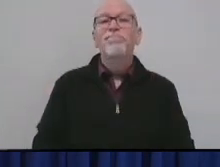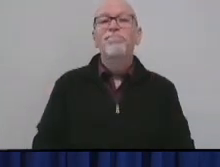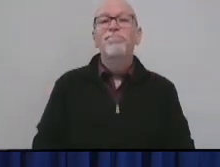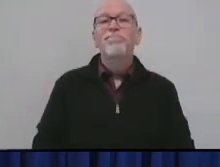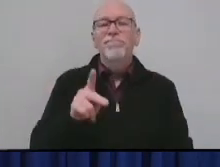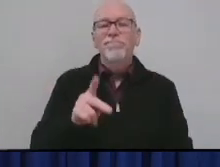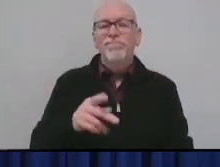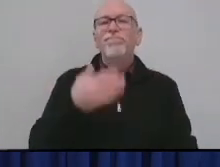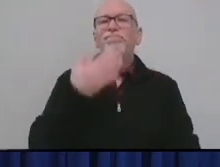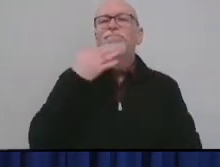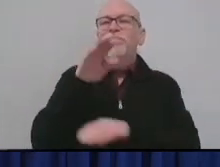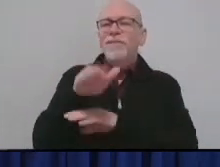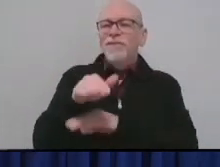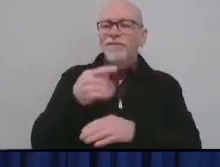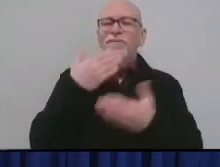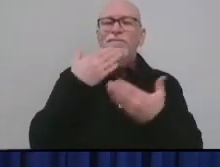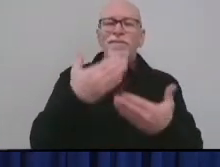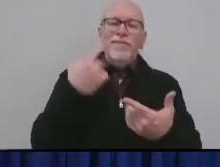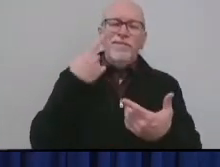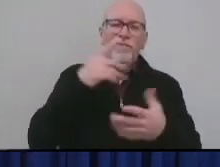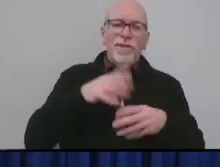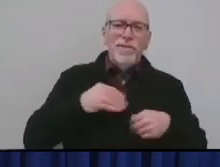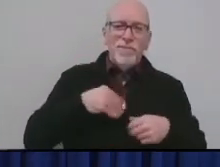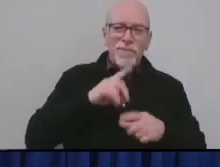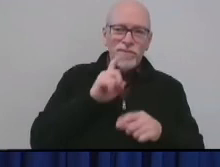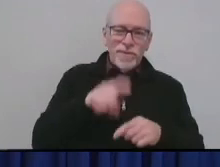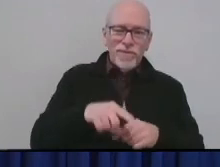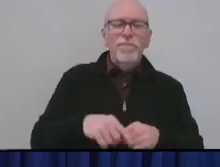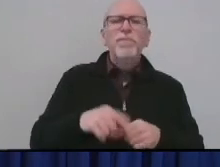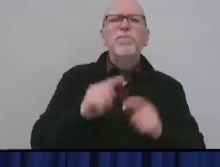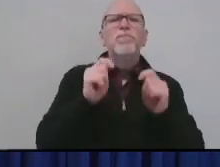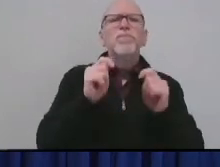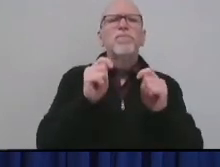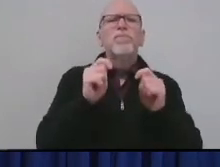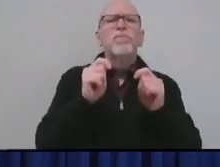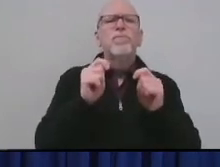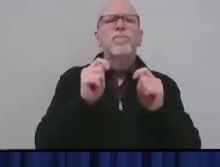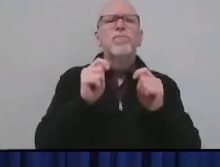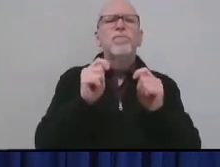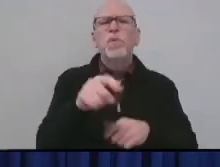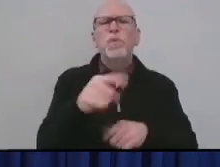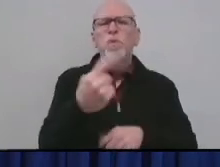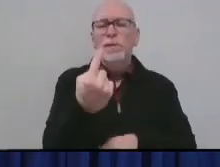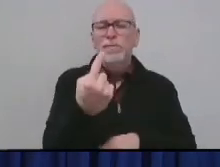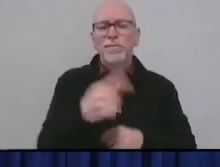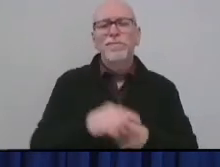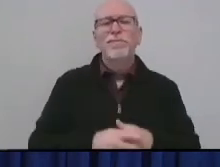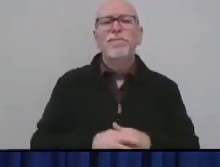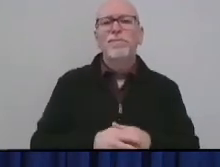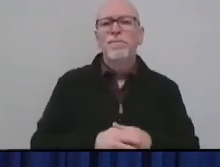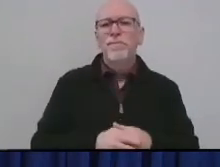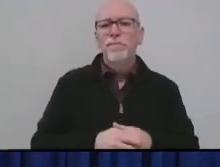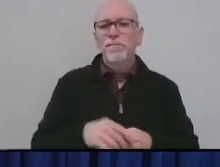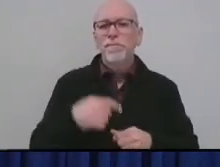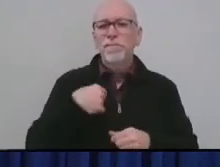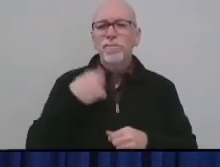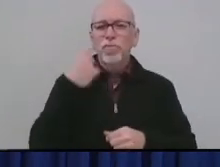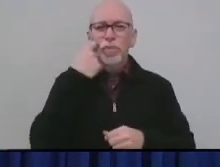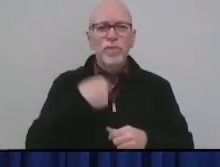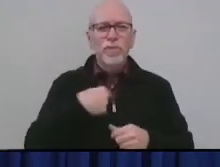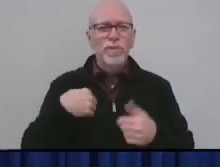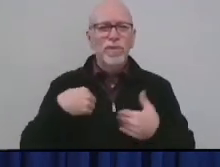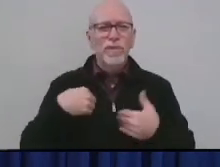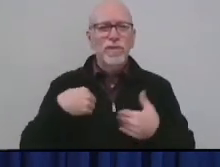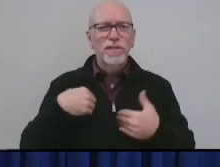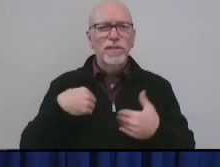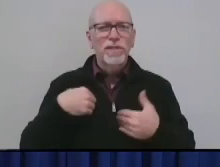question. Just a quick question, just one. Recently, we've had some state reps around the area kind of